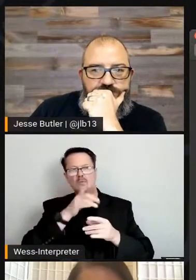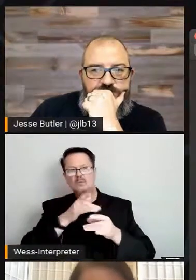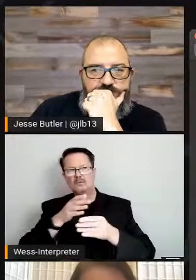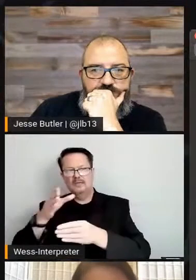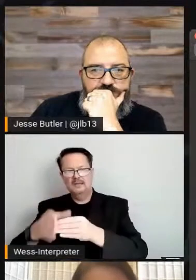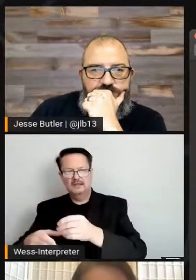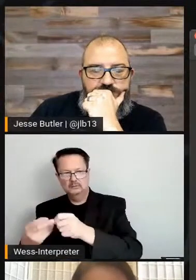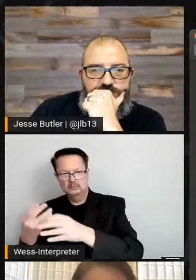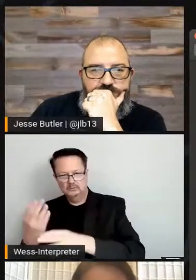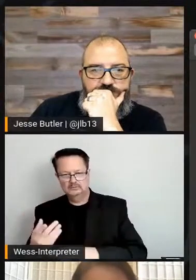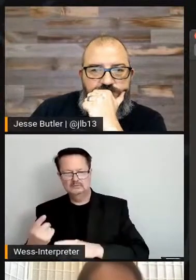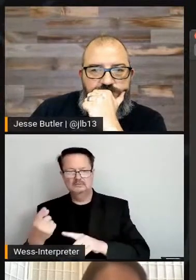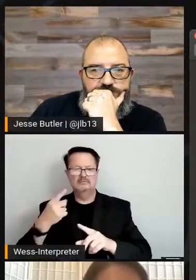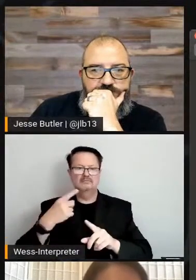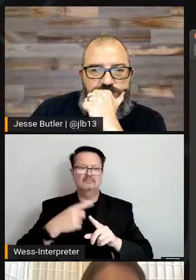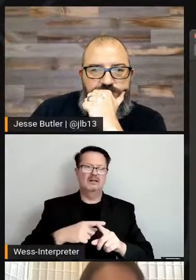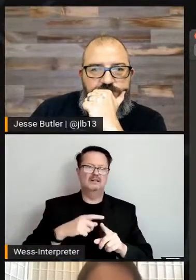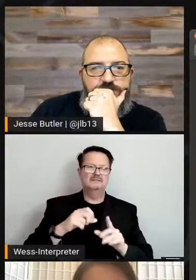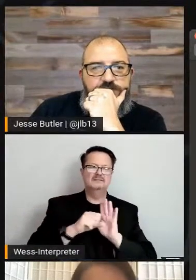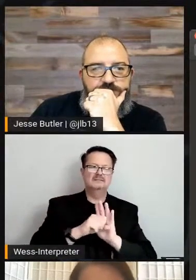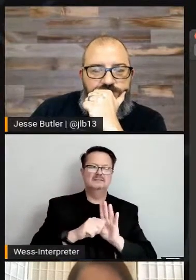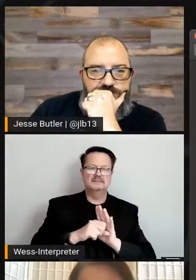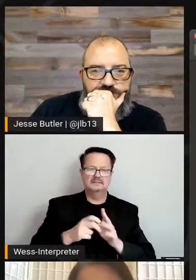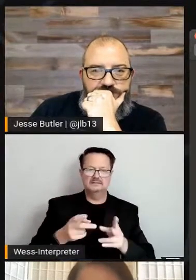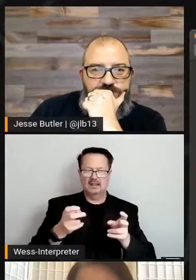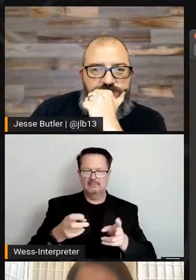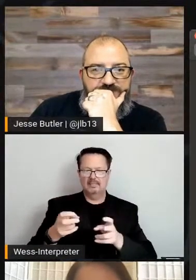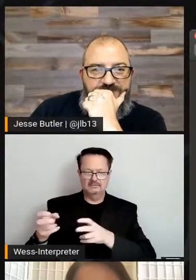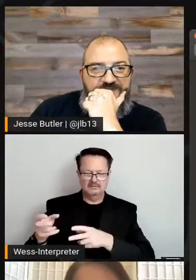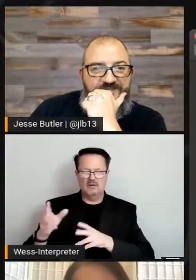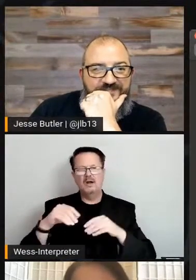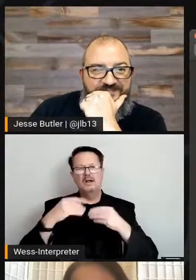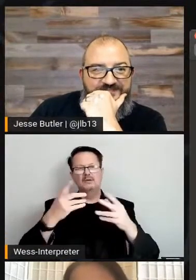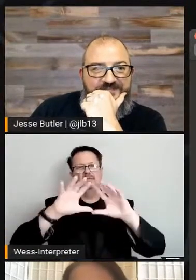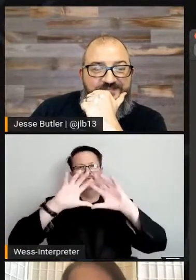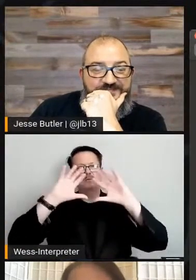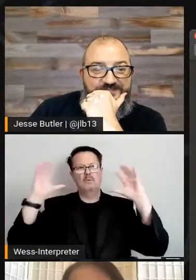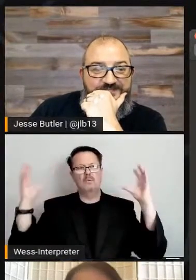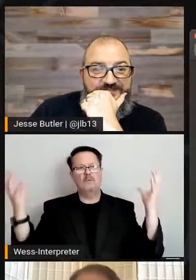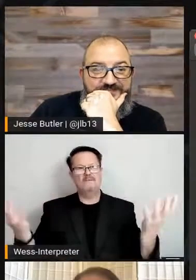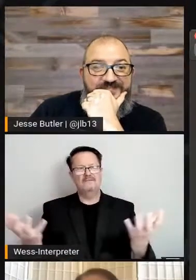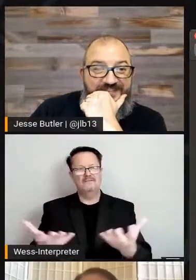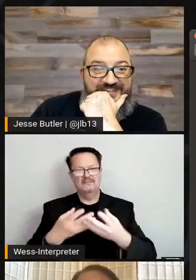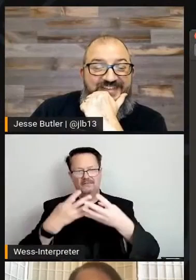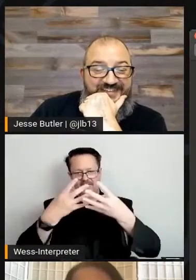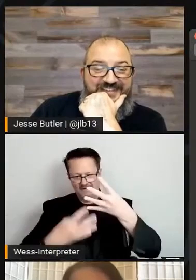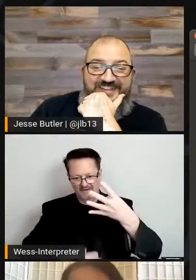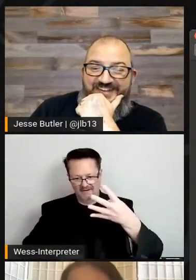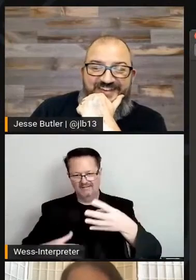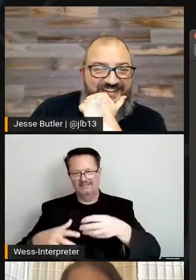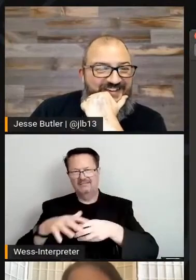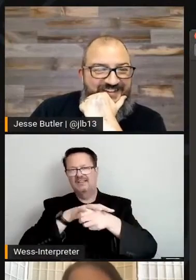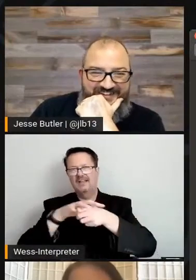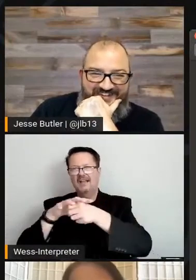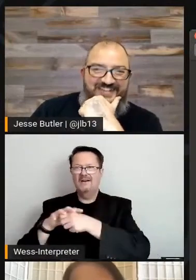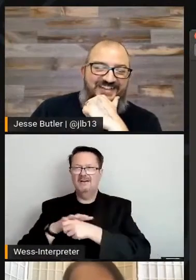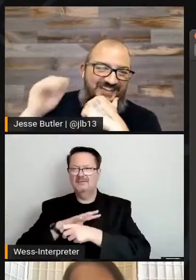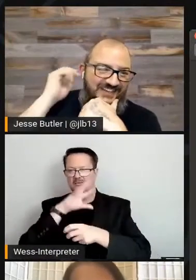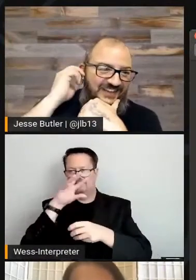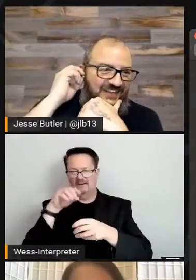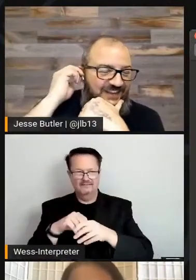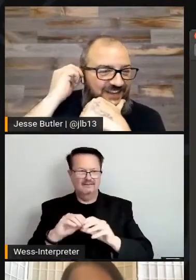as sampling. So just wanted to kind of give you an overview of all the areas we're involved in. Obviously,